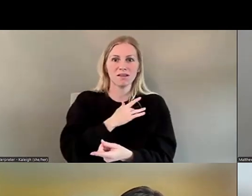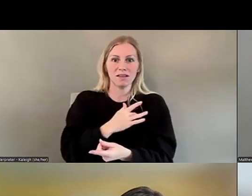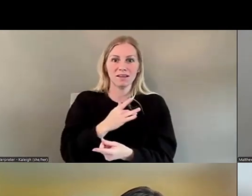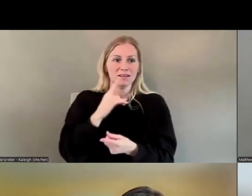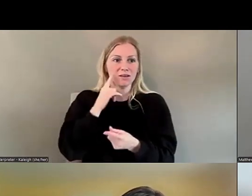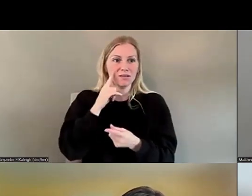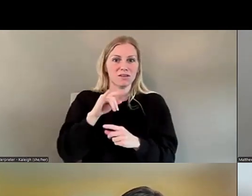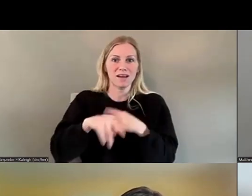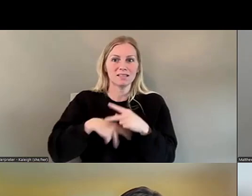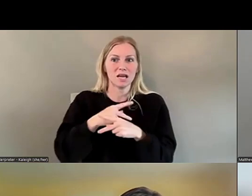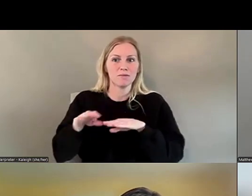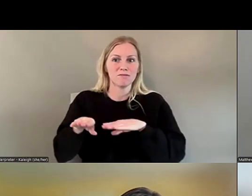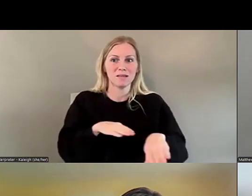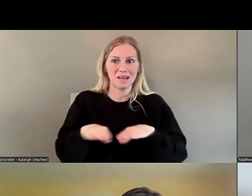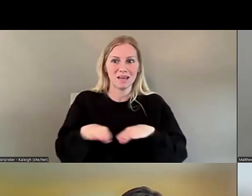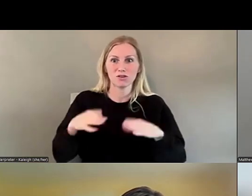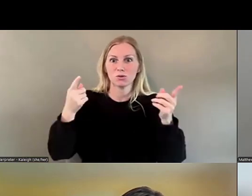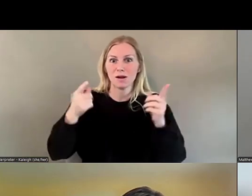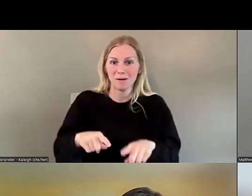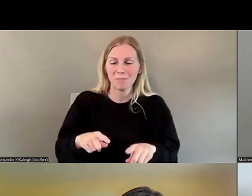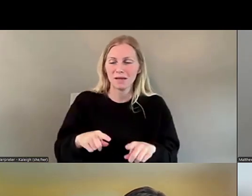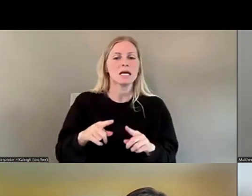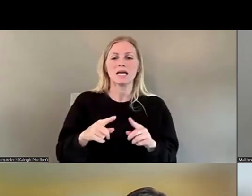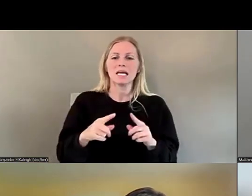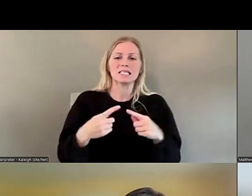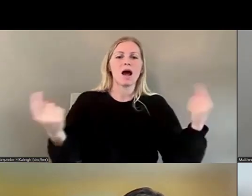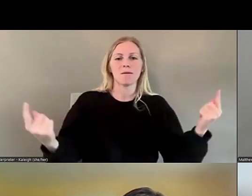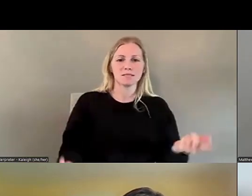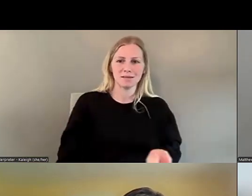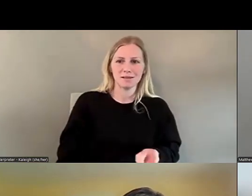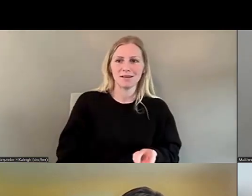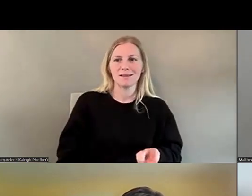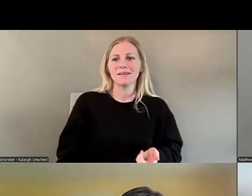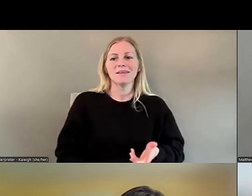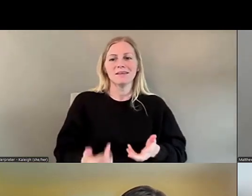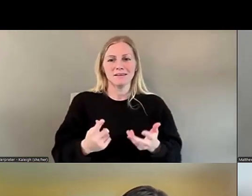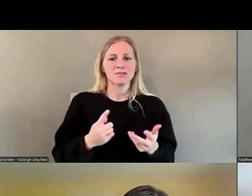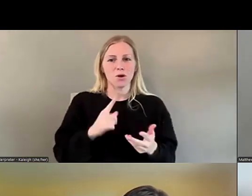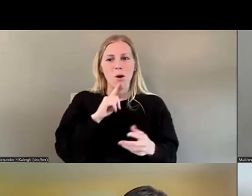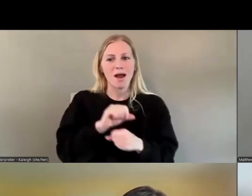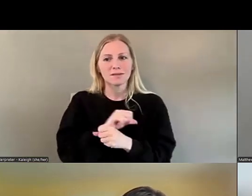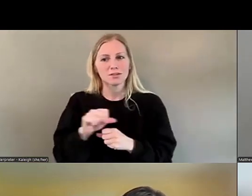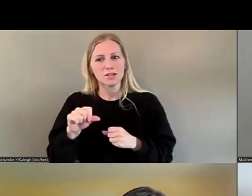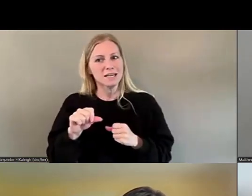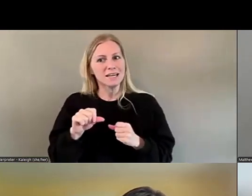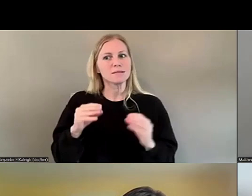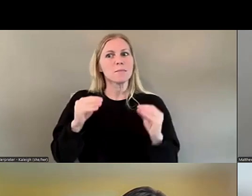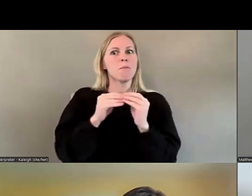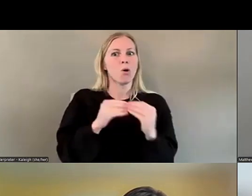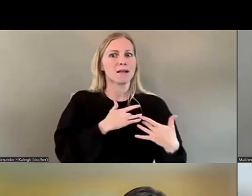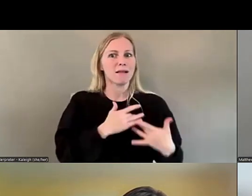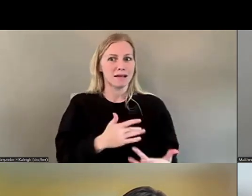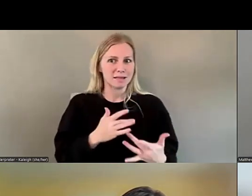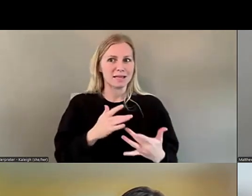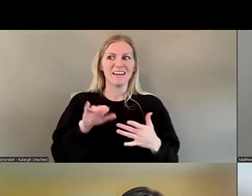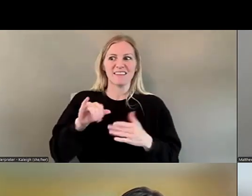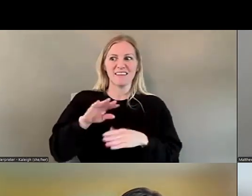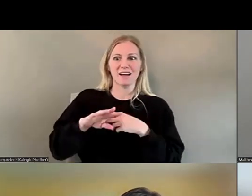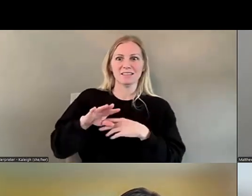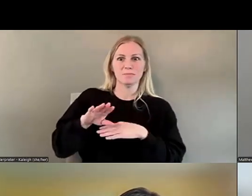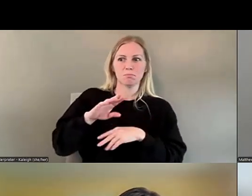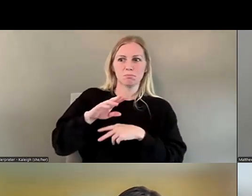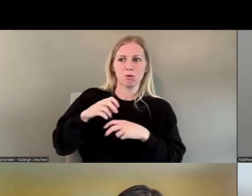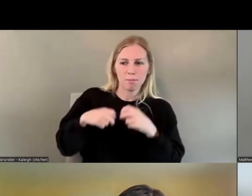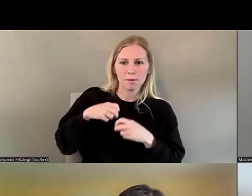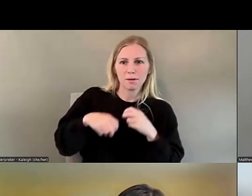recur. It's the reverse. You're actually leading to students developing more problematic behaviors or